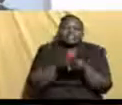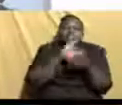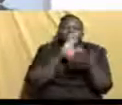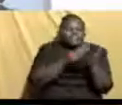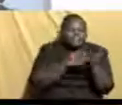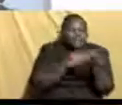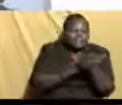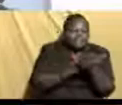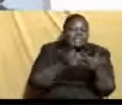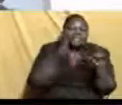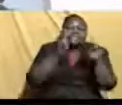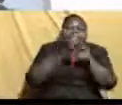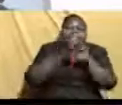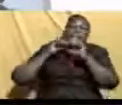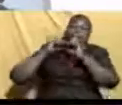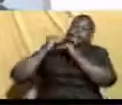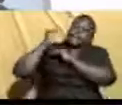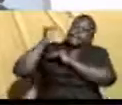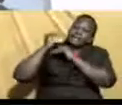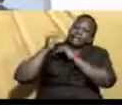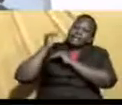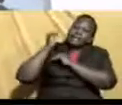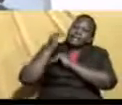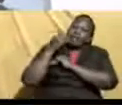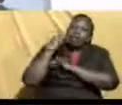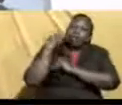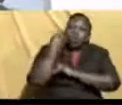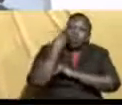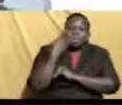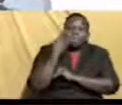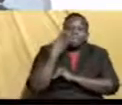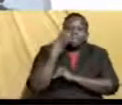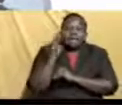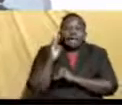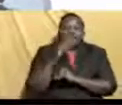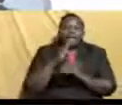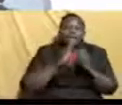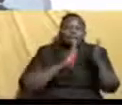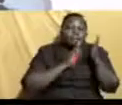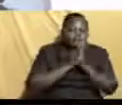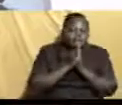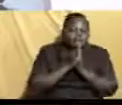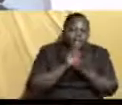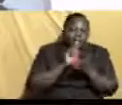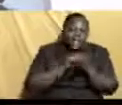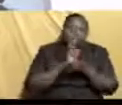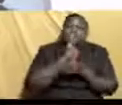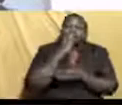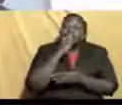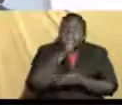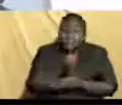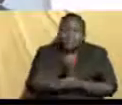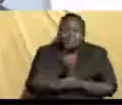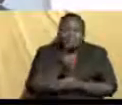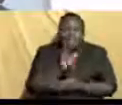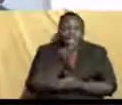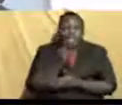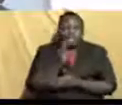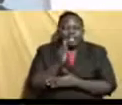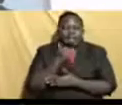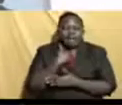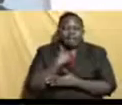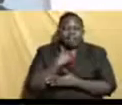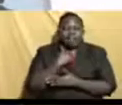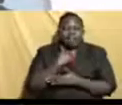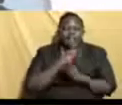provisions, are limited only by express provisions to their contrary. That is to say, when we have